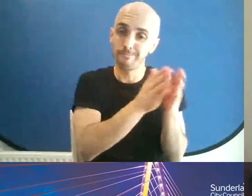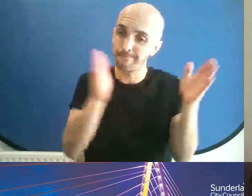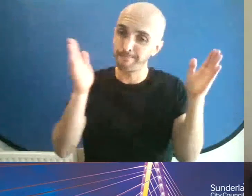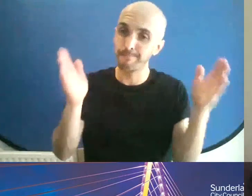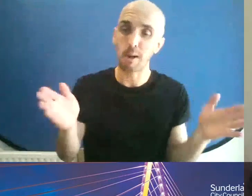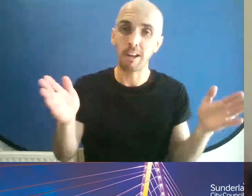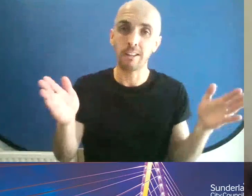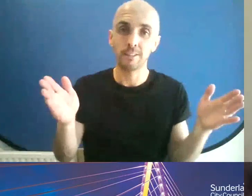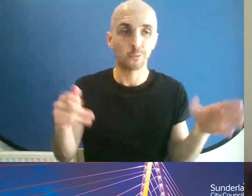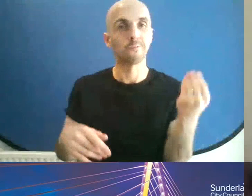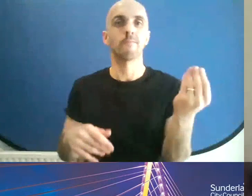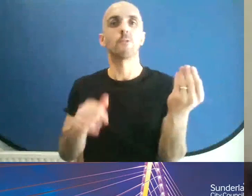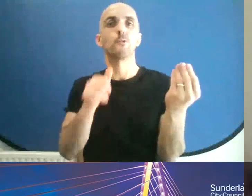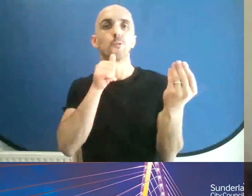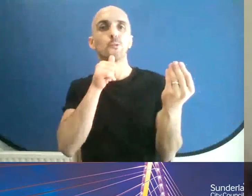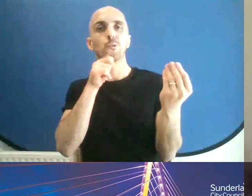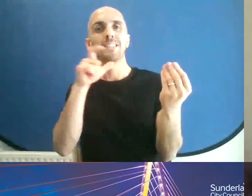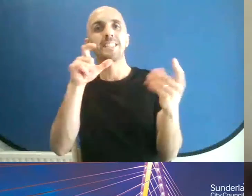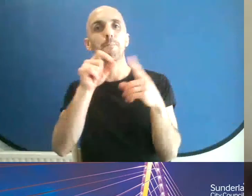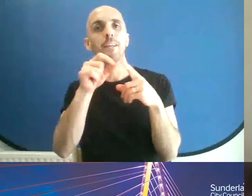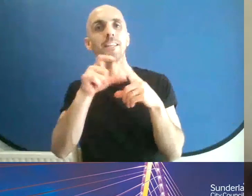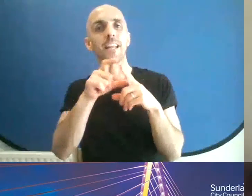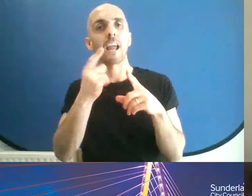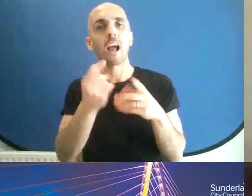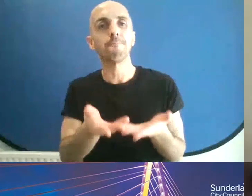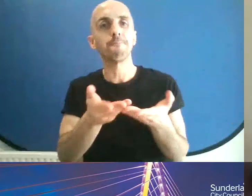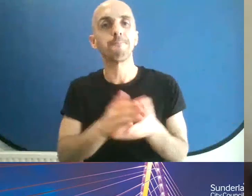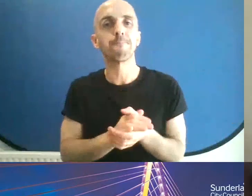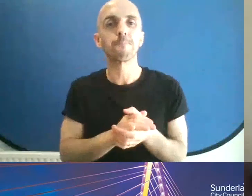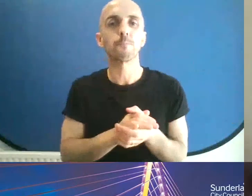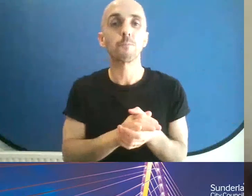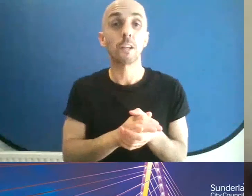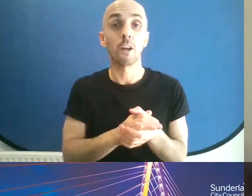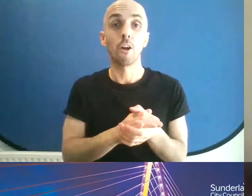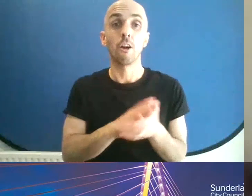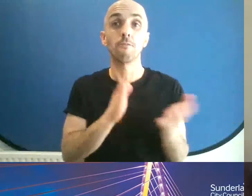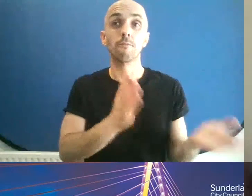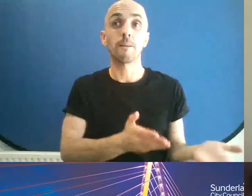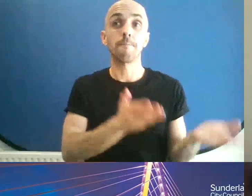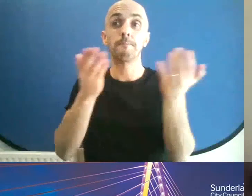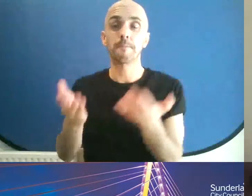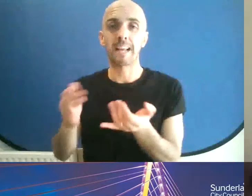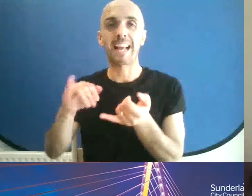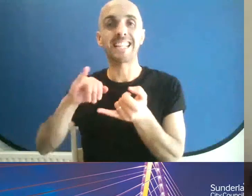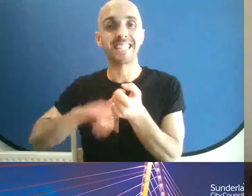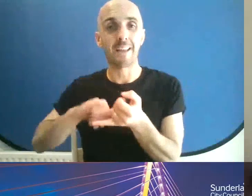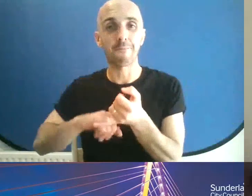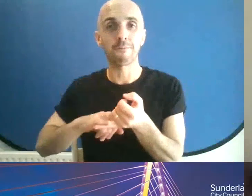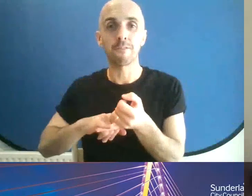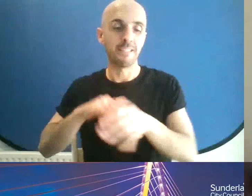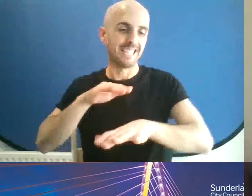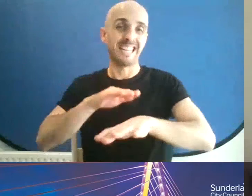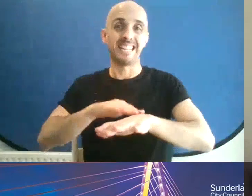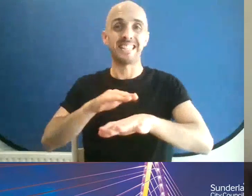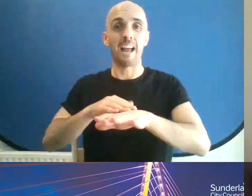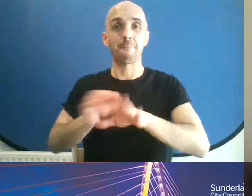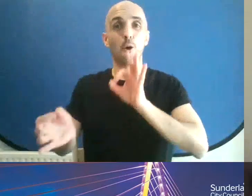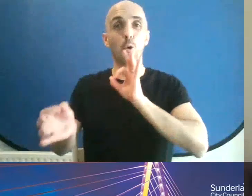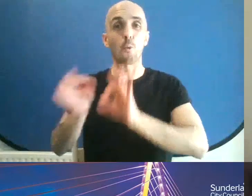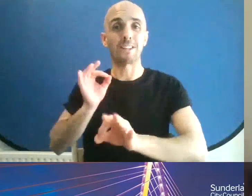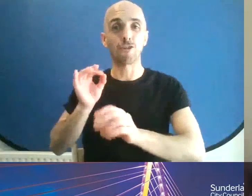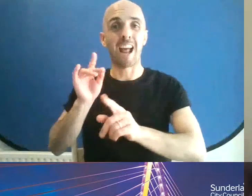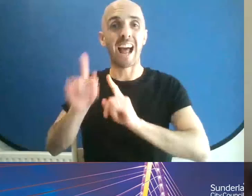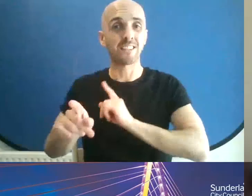So without further ado, I'll hand back to Steph to wind up. No time for Q&A, I'm afraid, Steph, but over to you to sort of